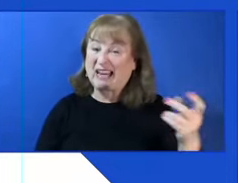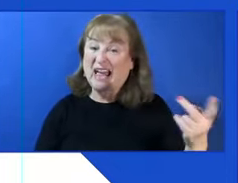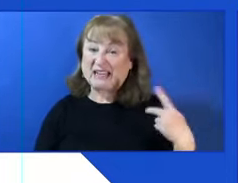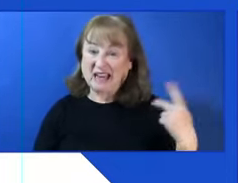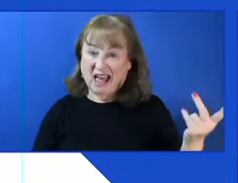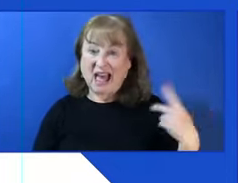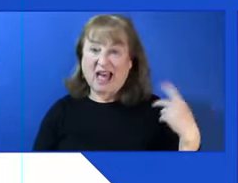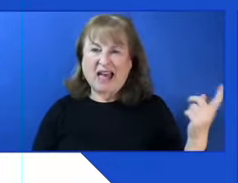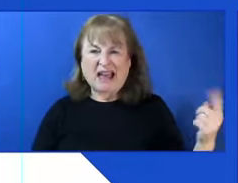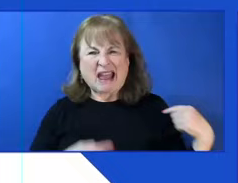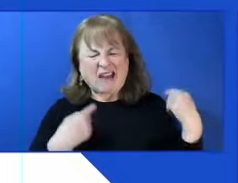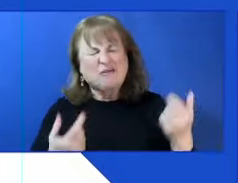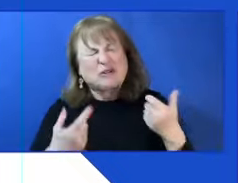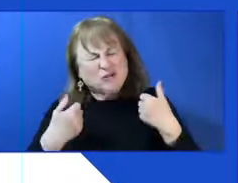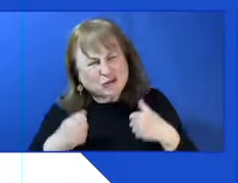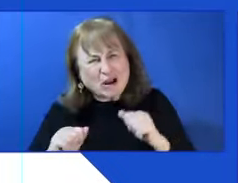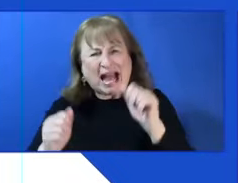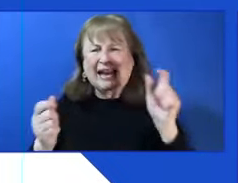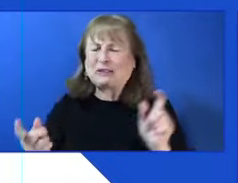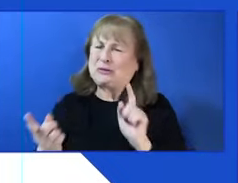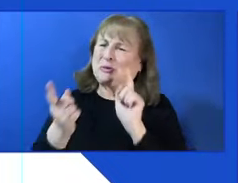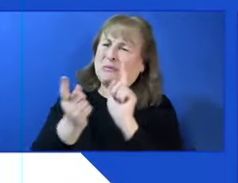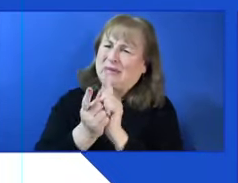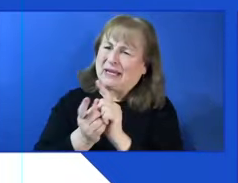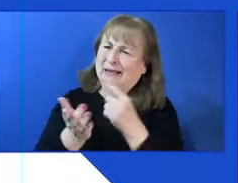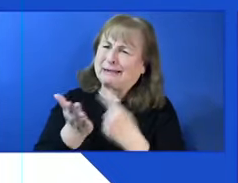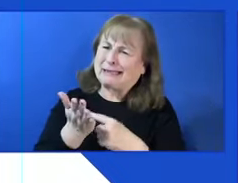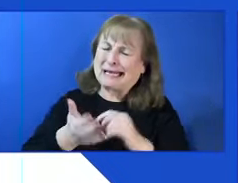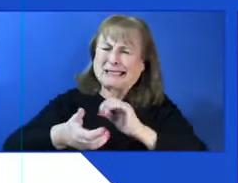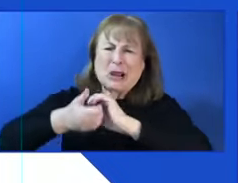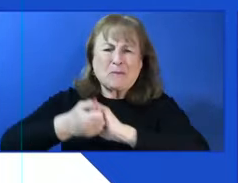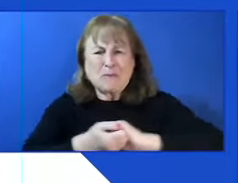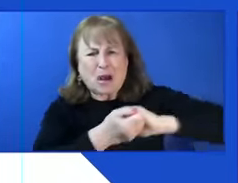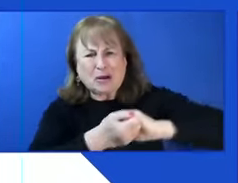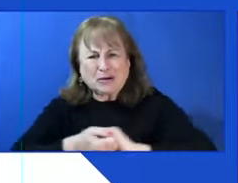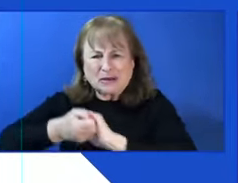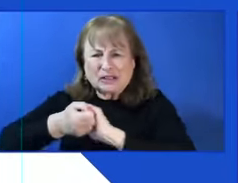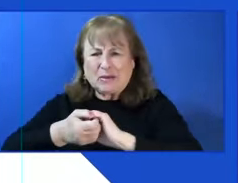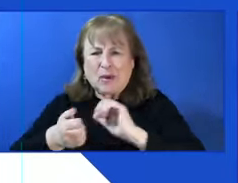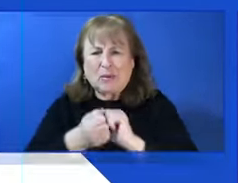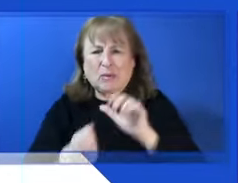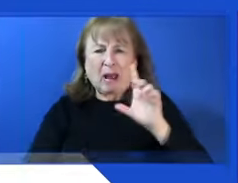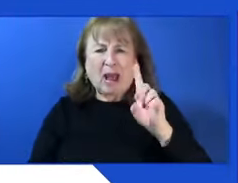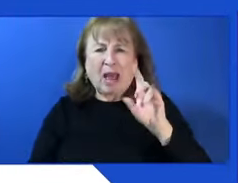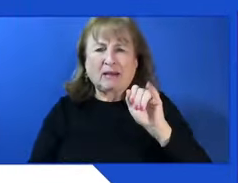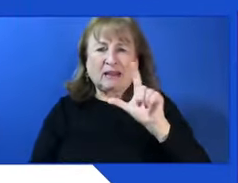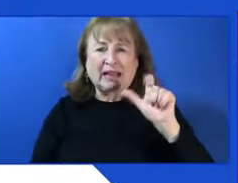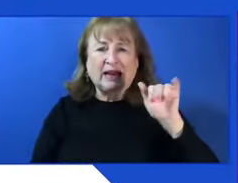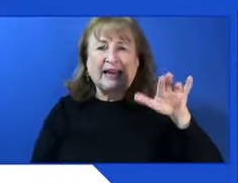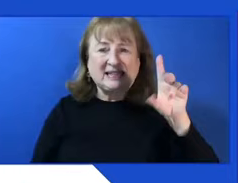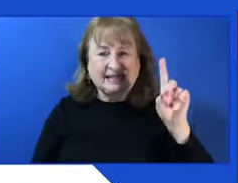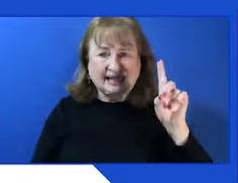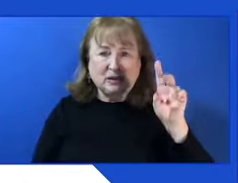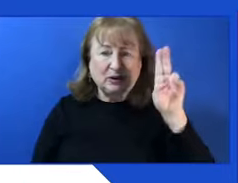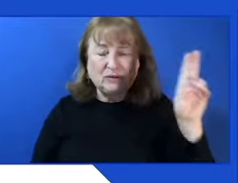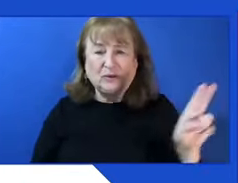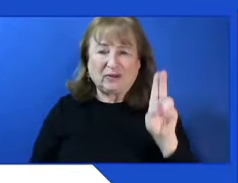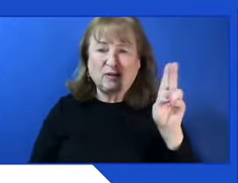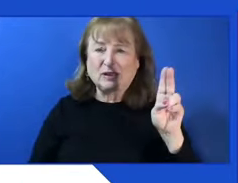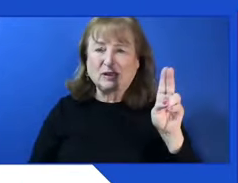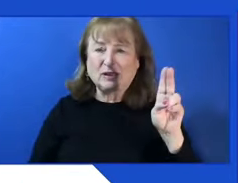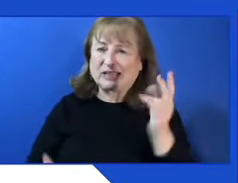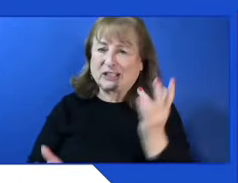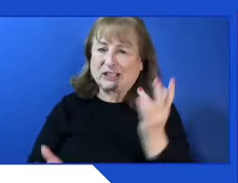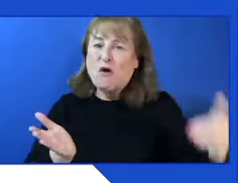have been trying to meet regarding partnerships with Dillard University's revived National Center for